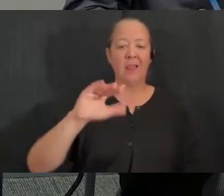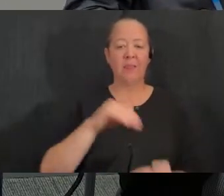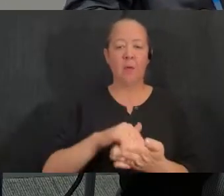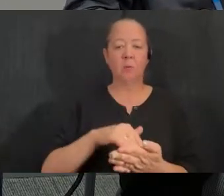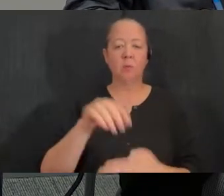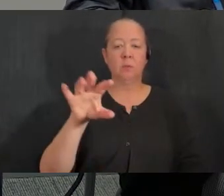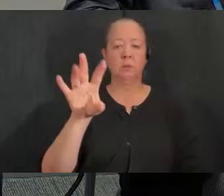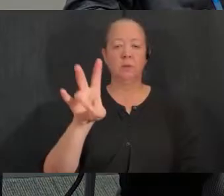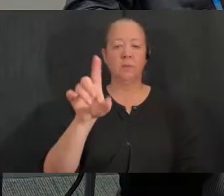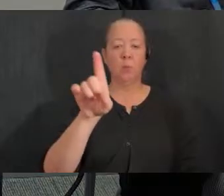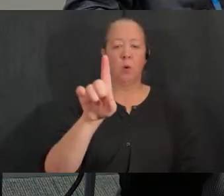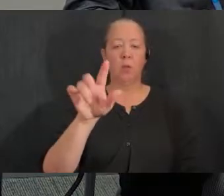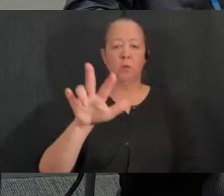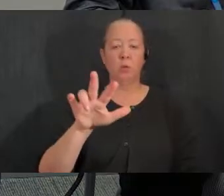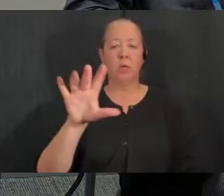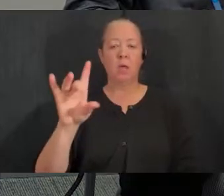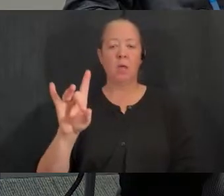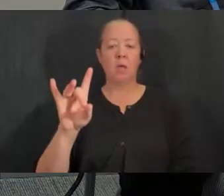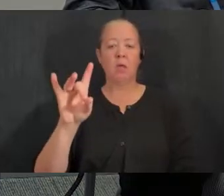$78,713.99.